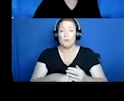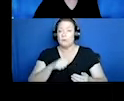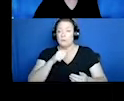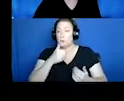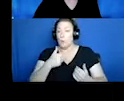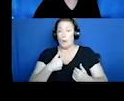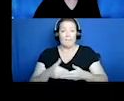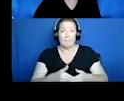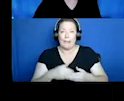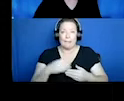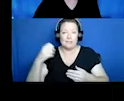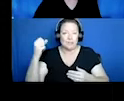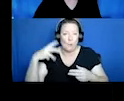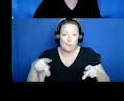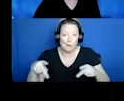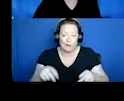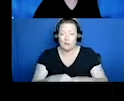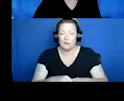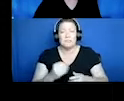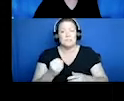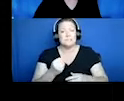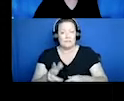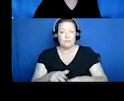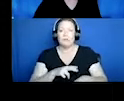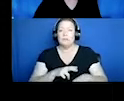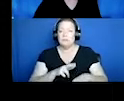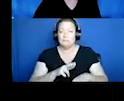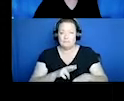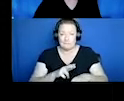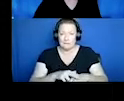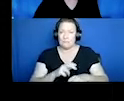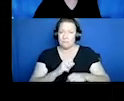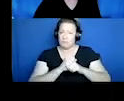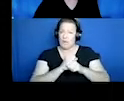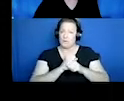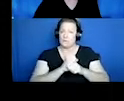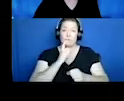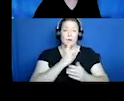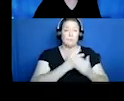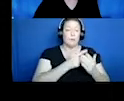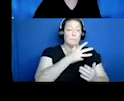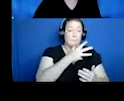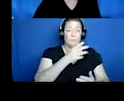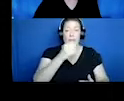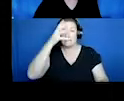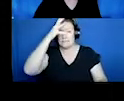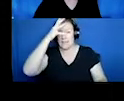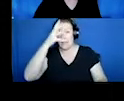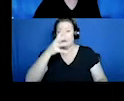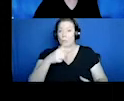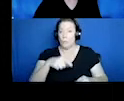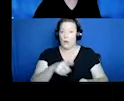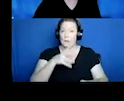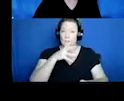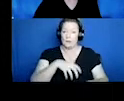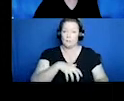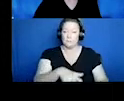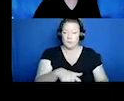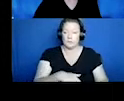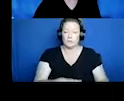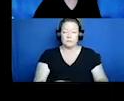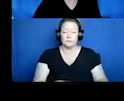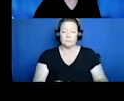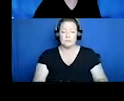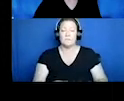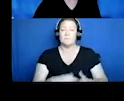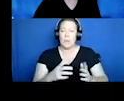baby showers. There's several natural laws that are inherently protective for both mom and dad while mom is pregnant.